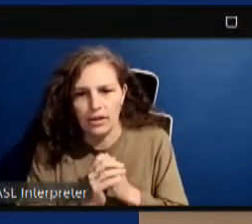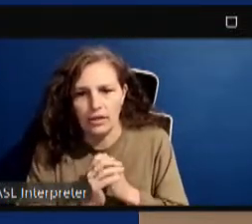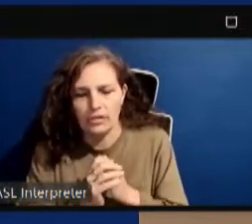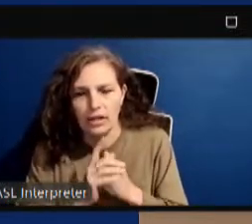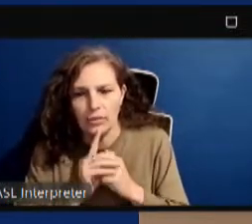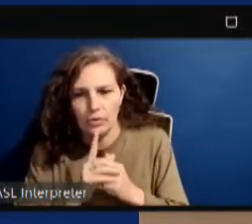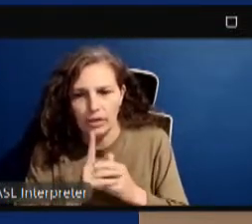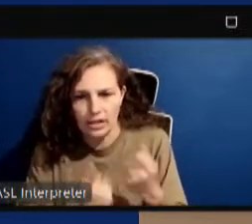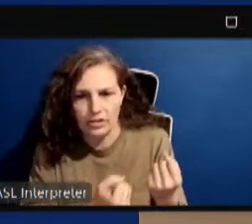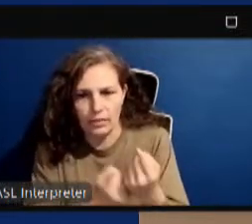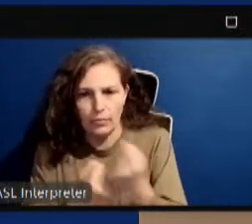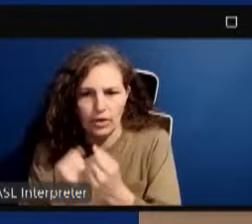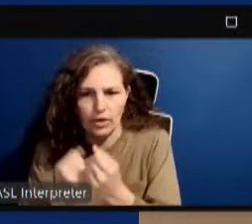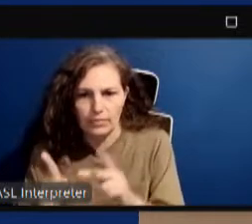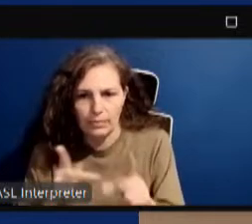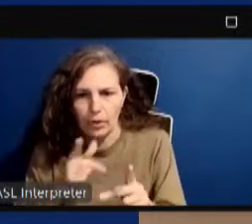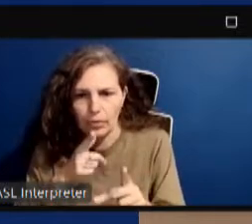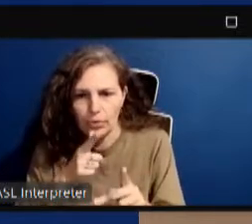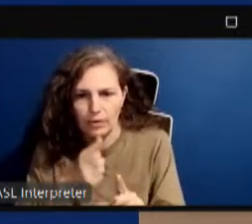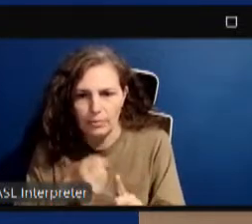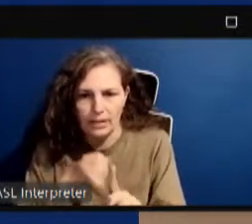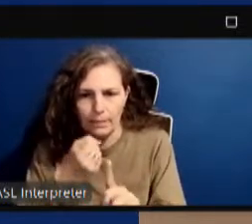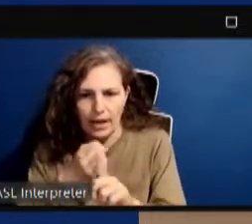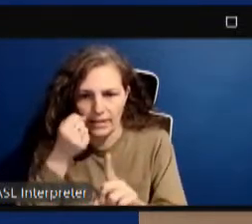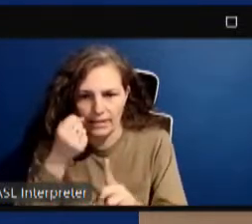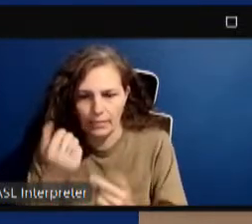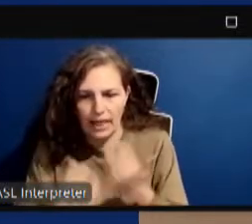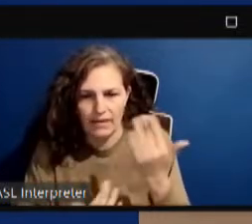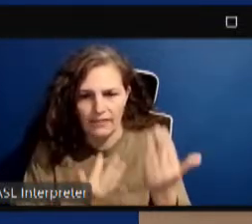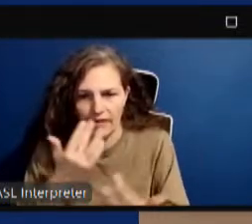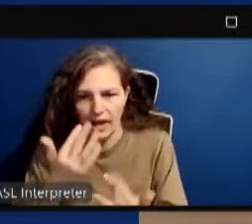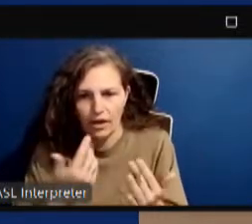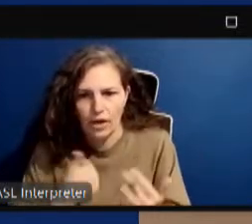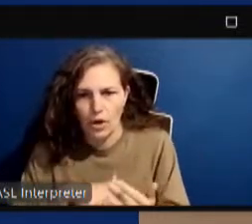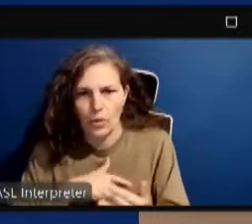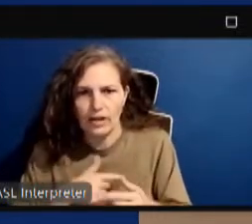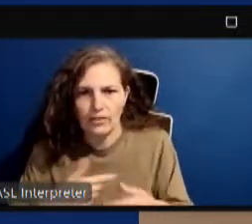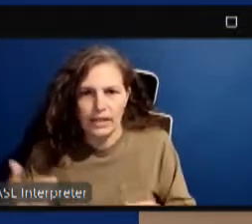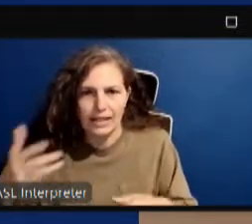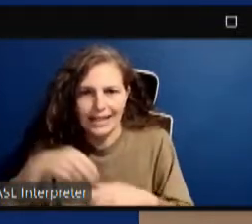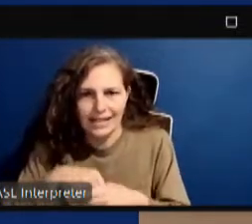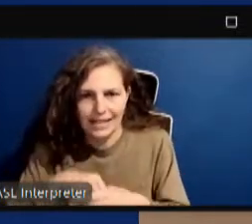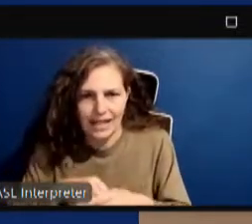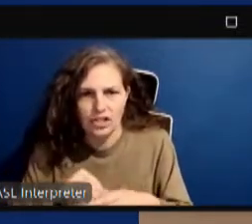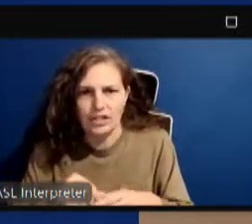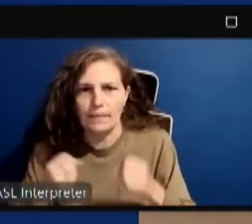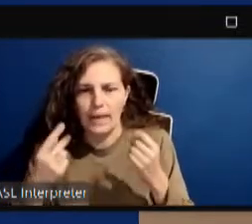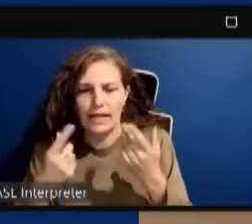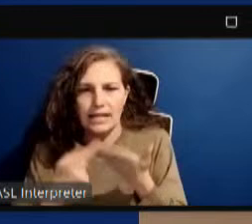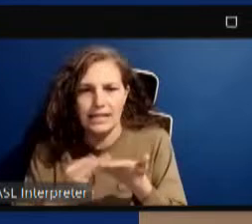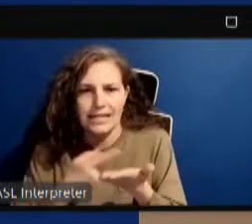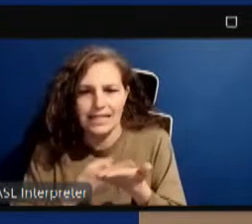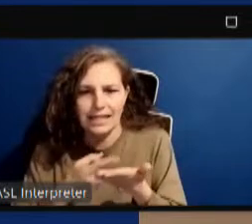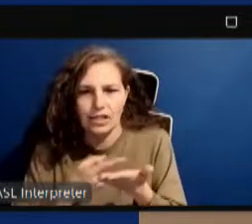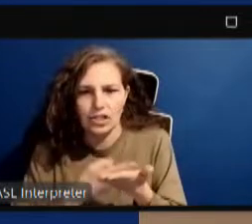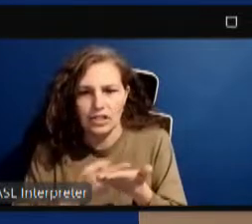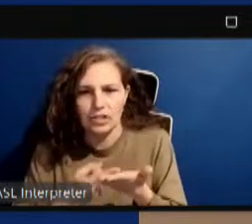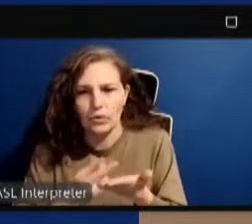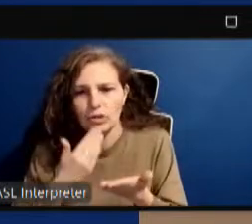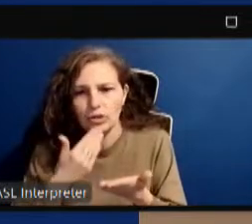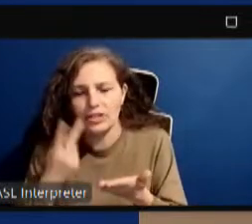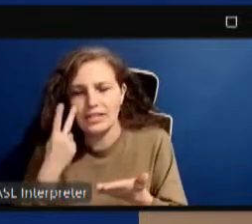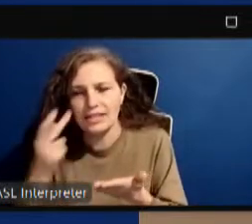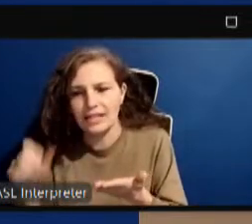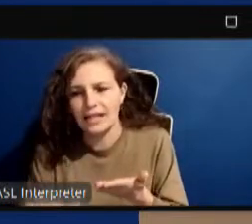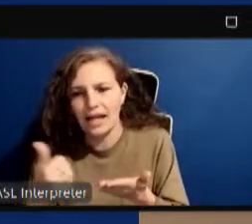fire. And, you know, as we've been engaged in these discussions, it's good to see other